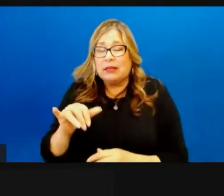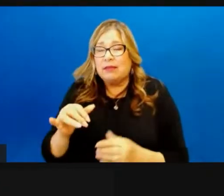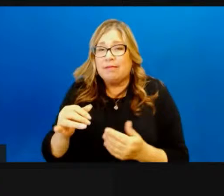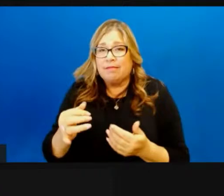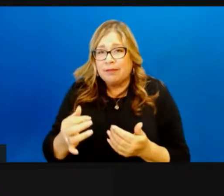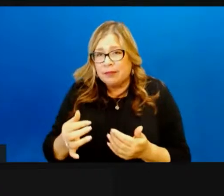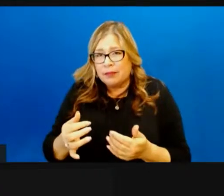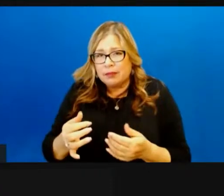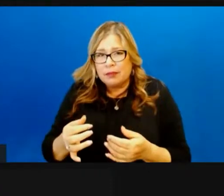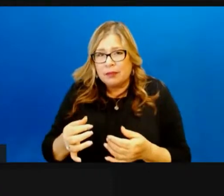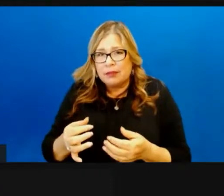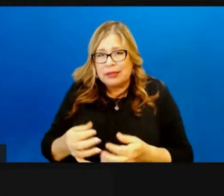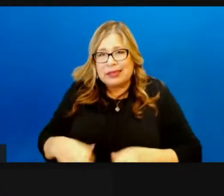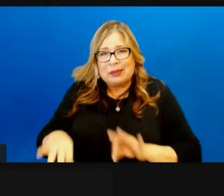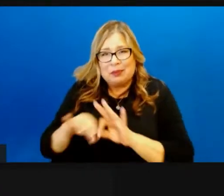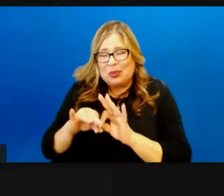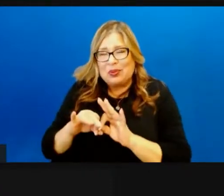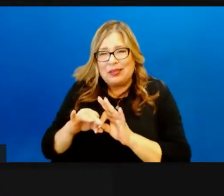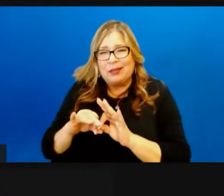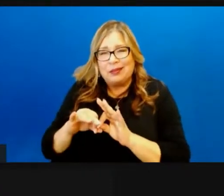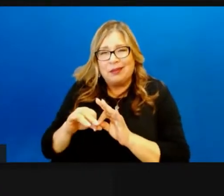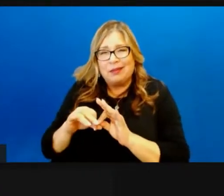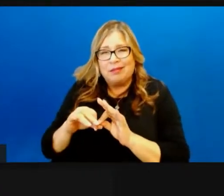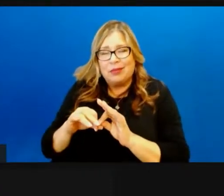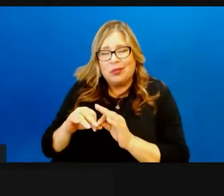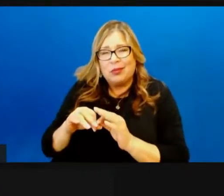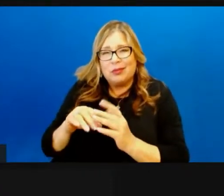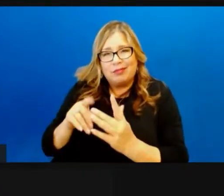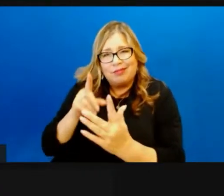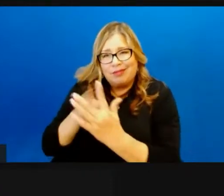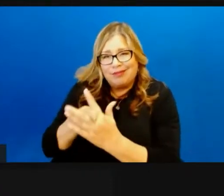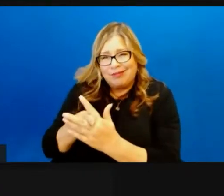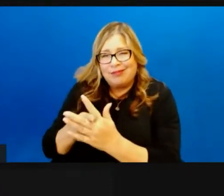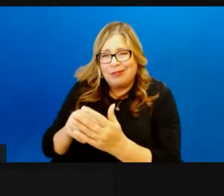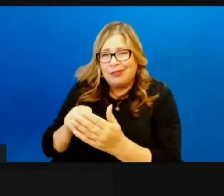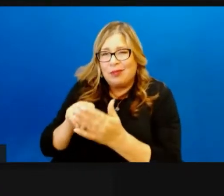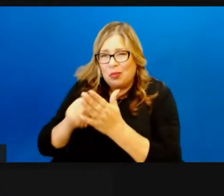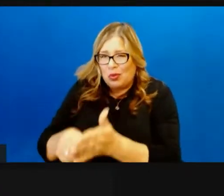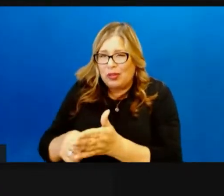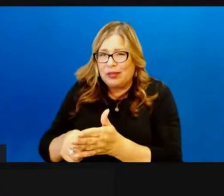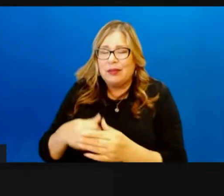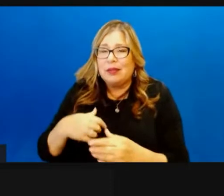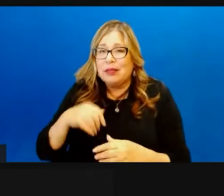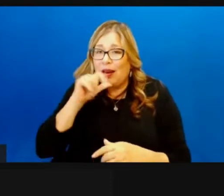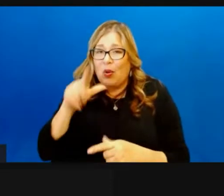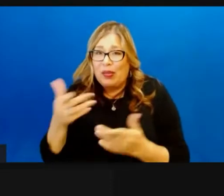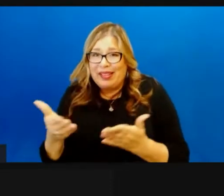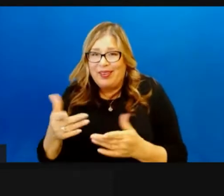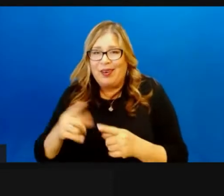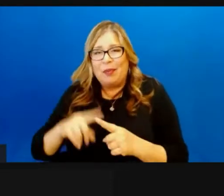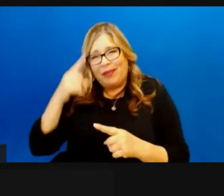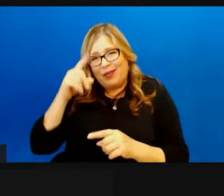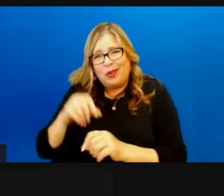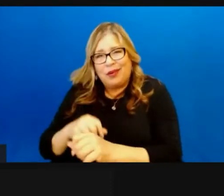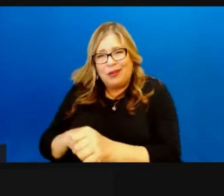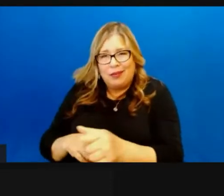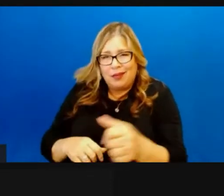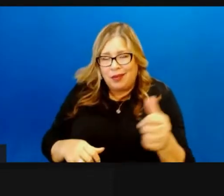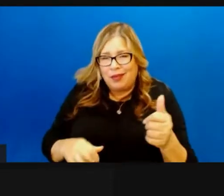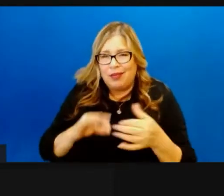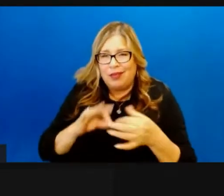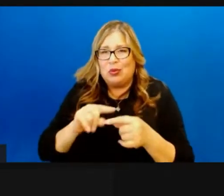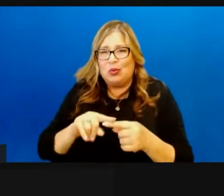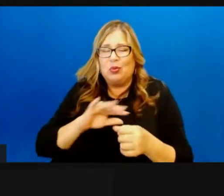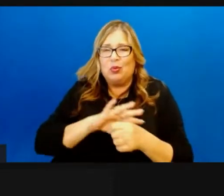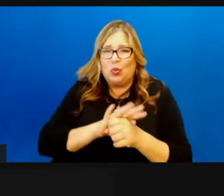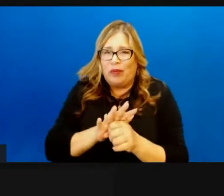point to make, not just here, but for other efforts that we've used throughout this pandemic, and we may need to use down the road as well.